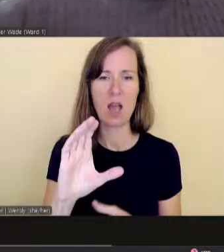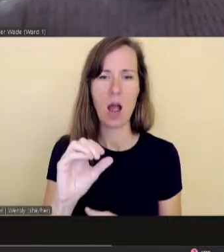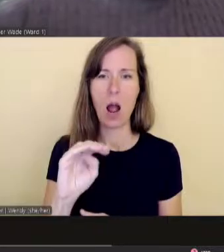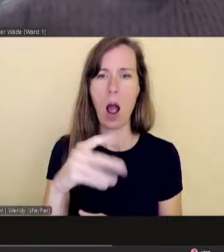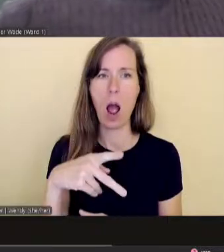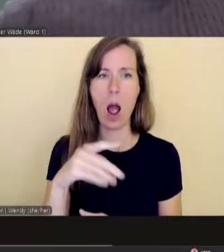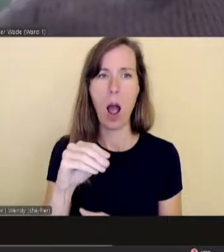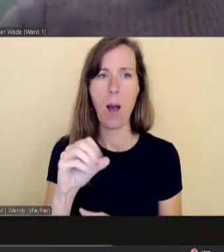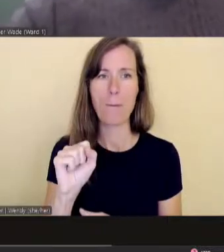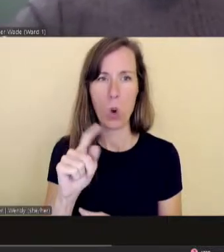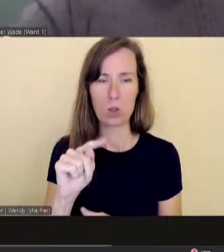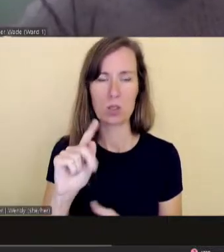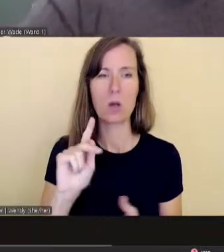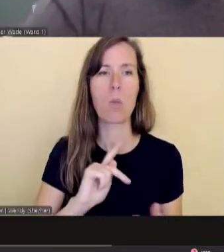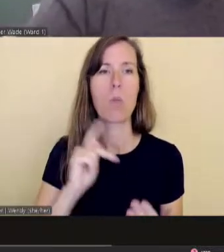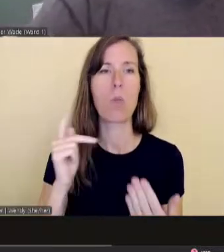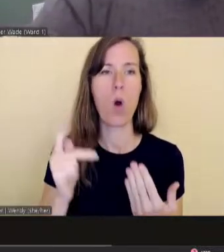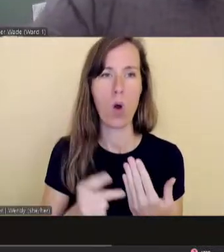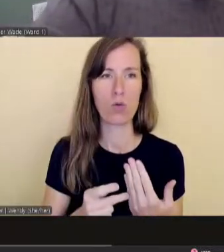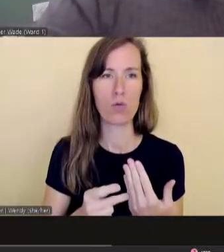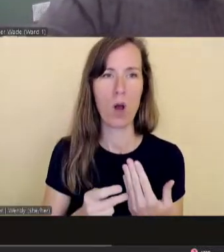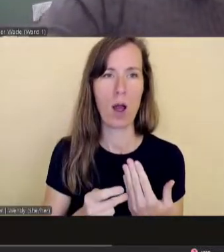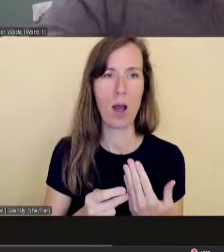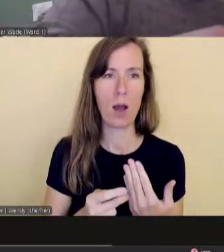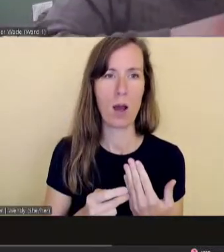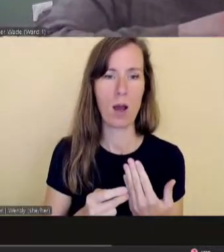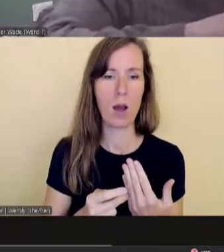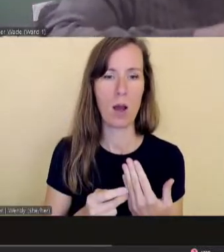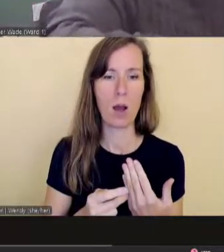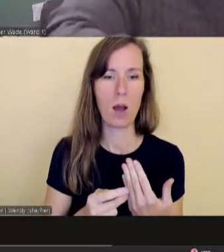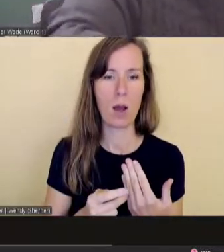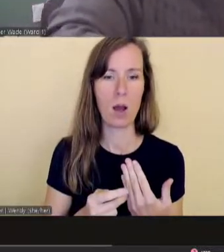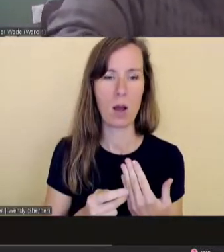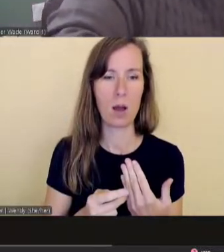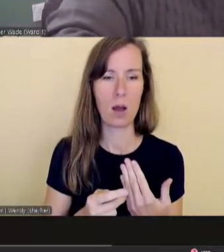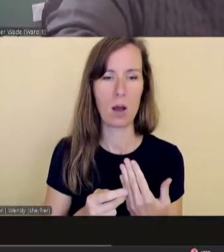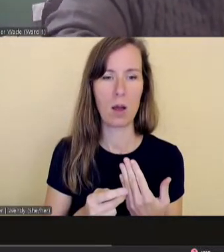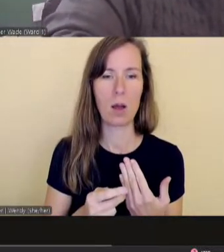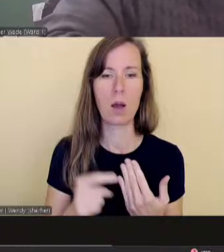phase one of the pilot compost program will